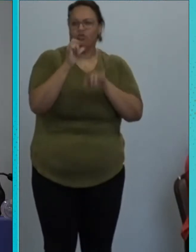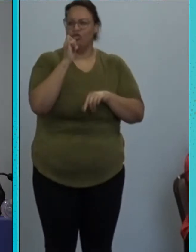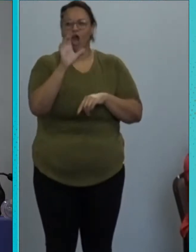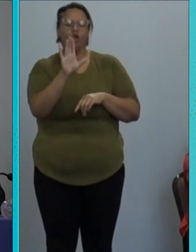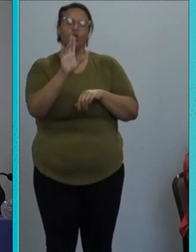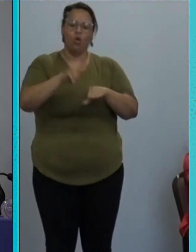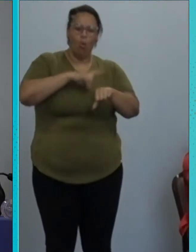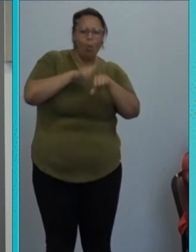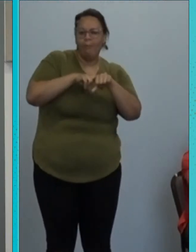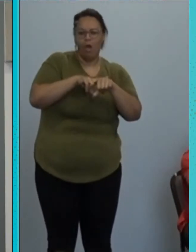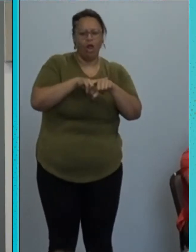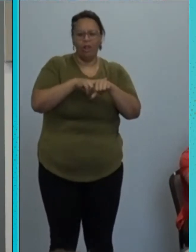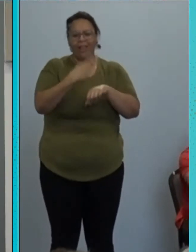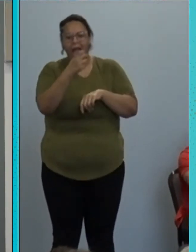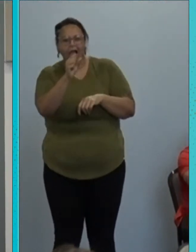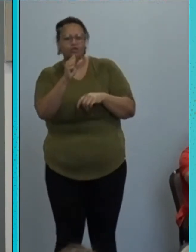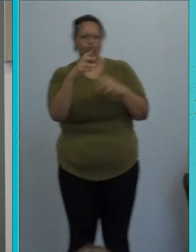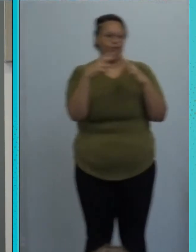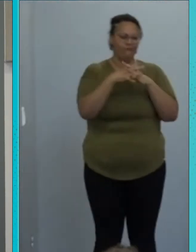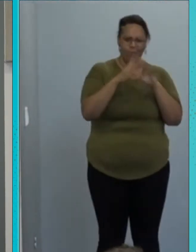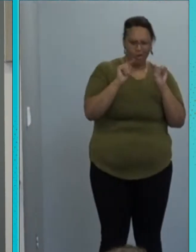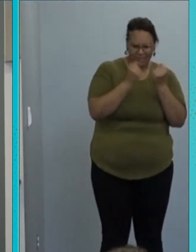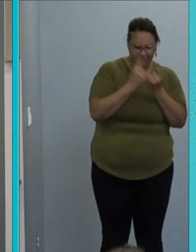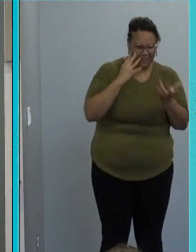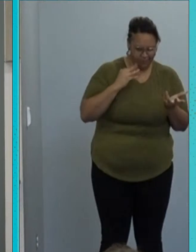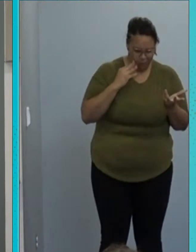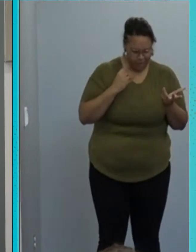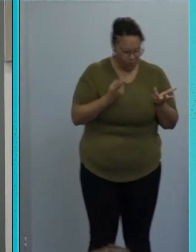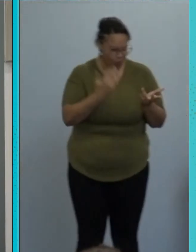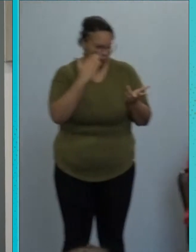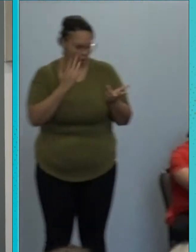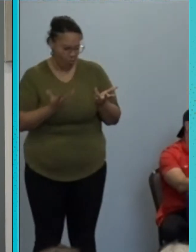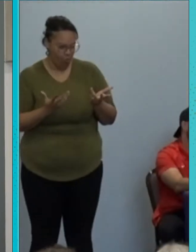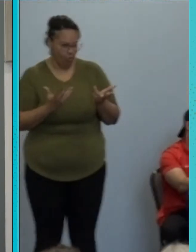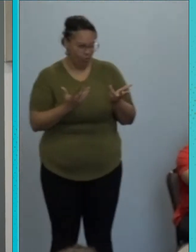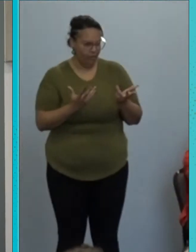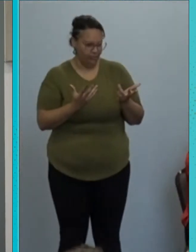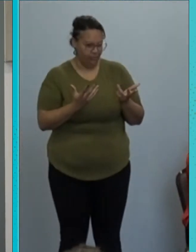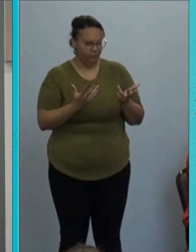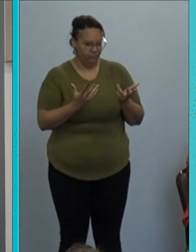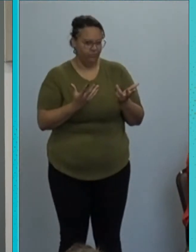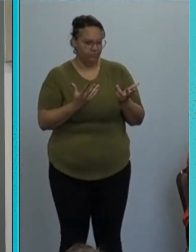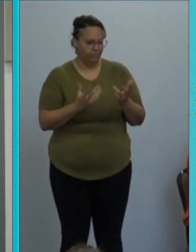average high school football team experience?